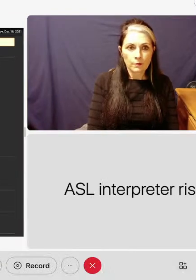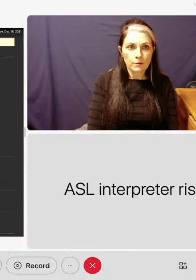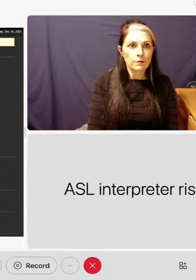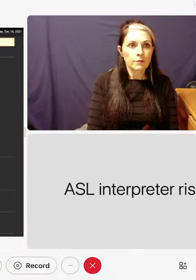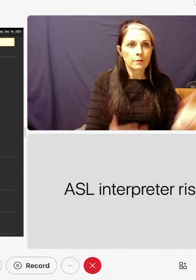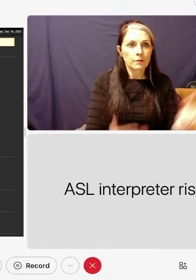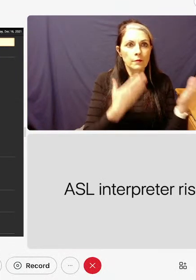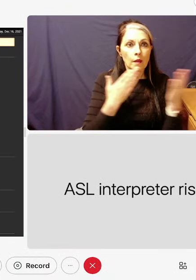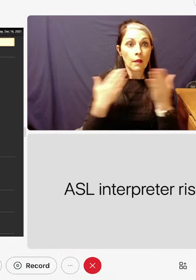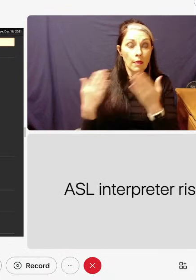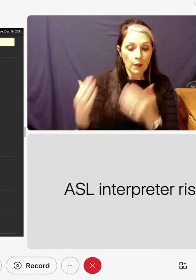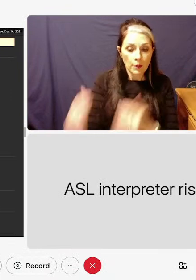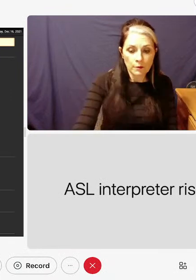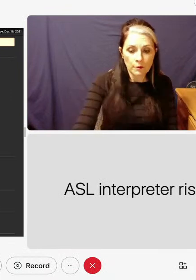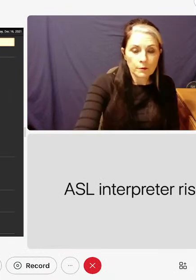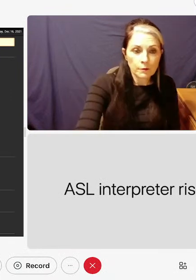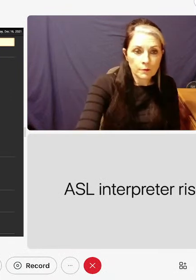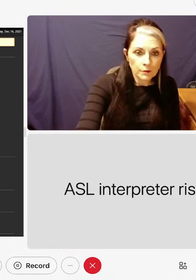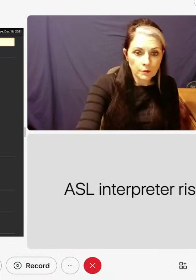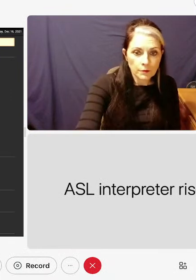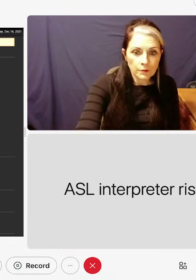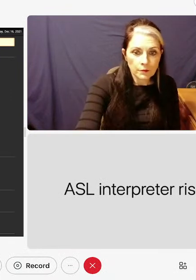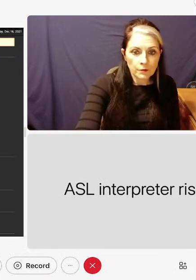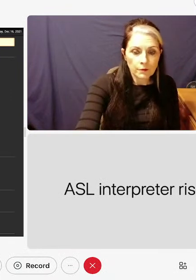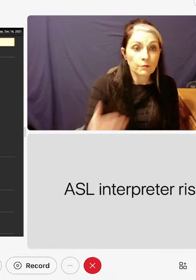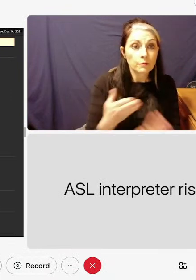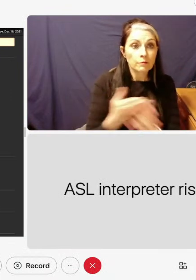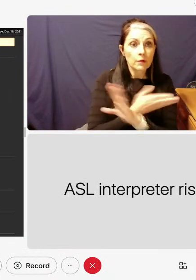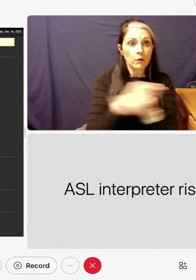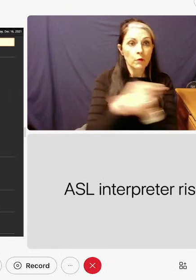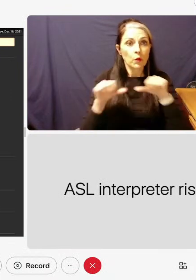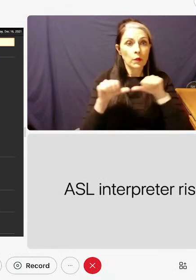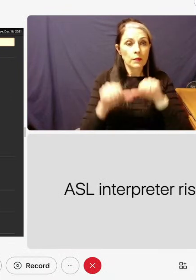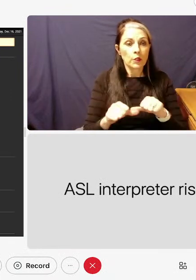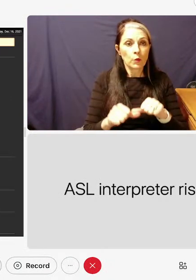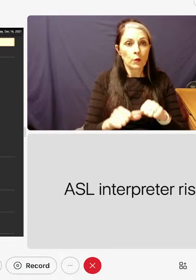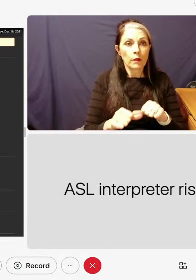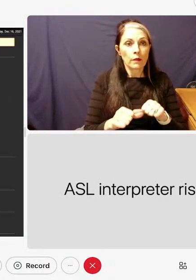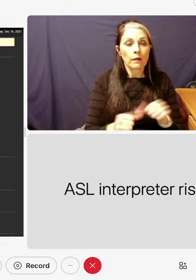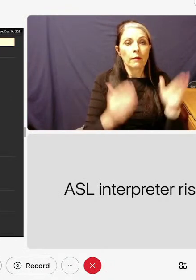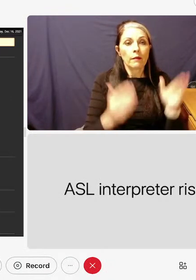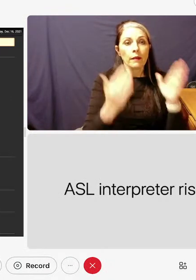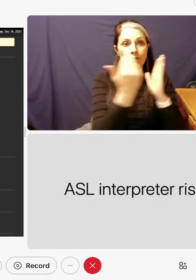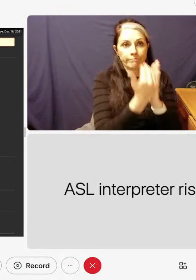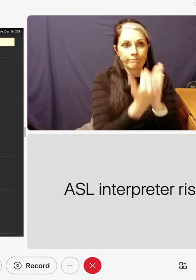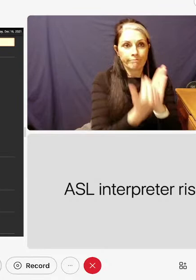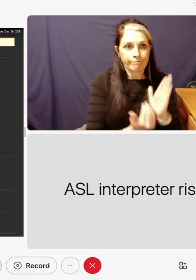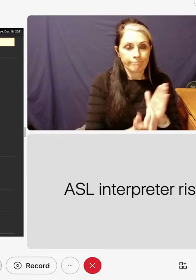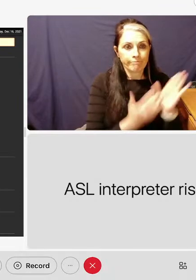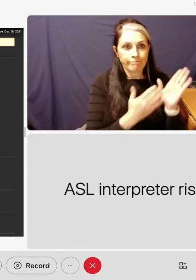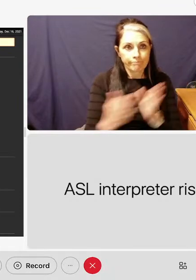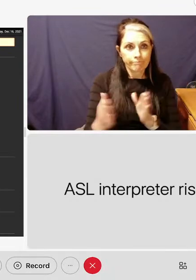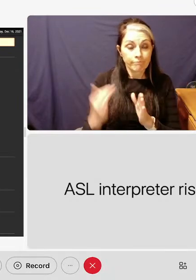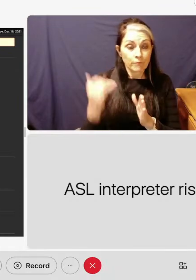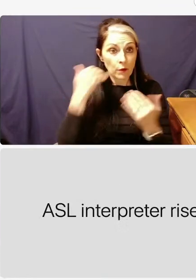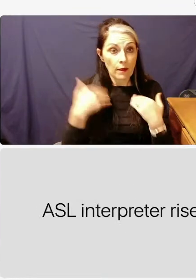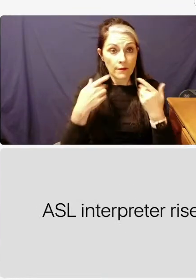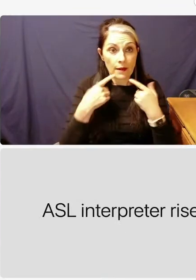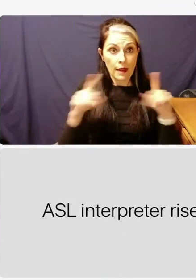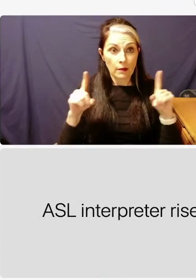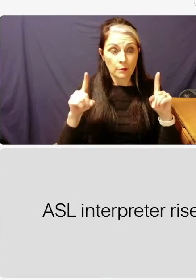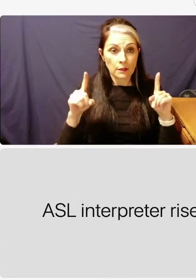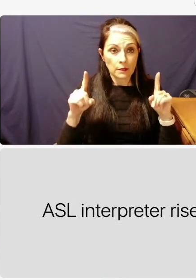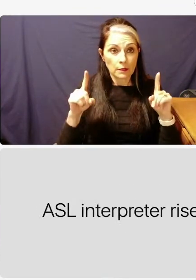before we continue with the items on the agenda i do have an order of business to make an announcement uh as the president as many of you know the state of california yesterday